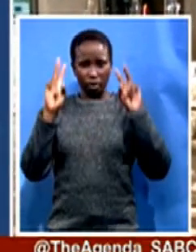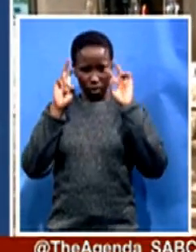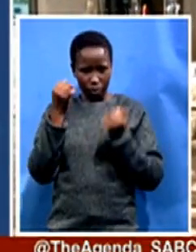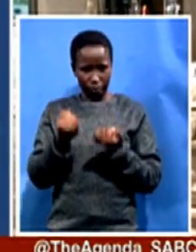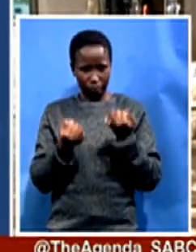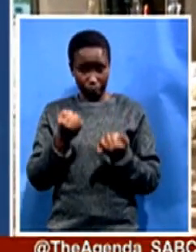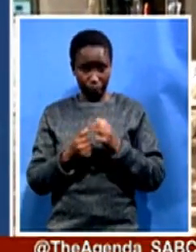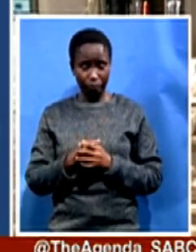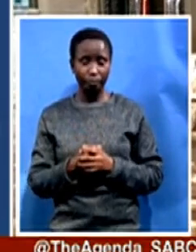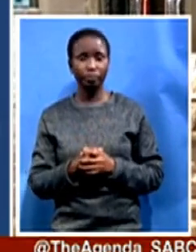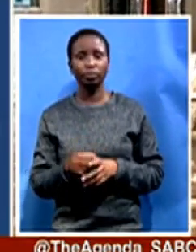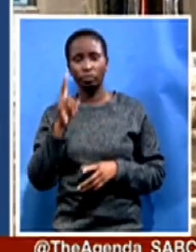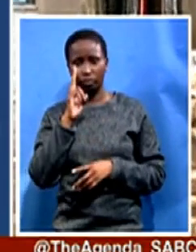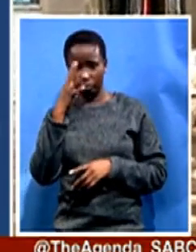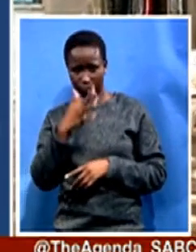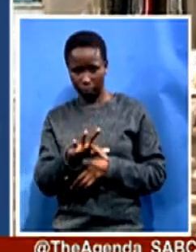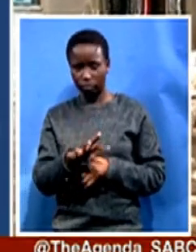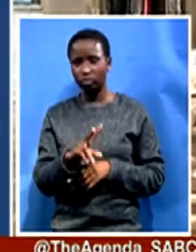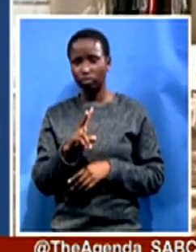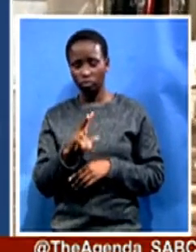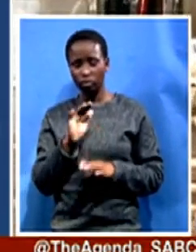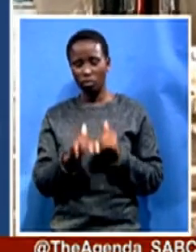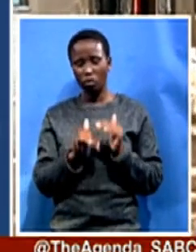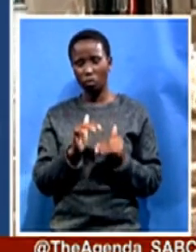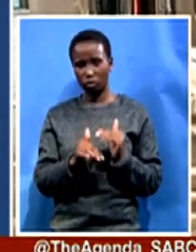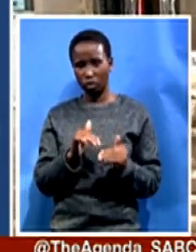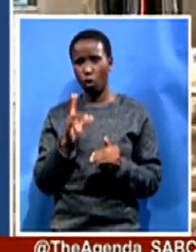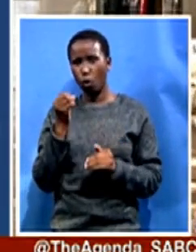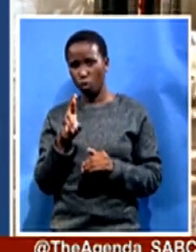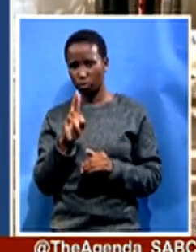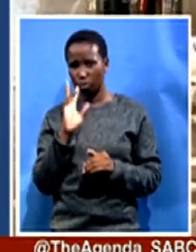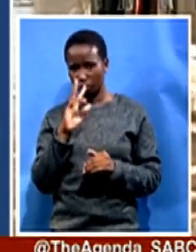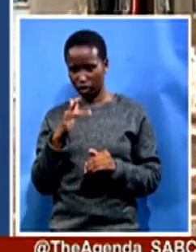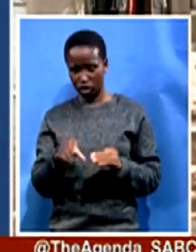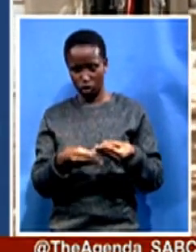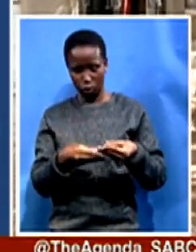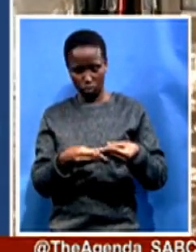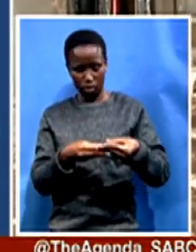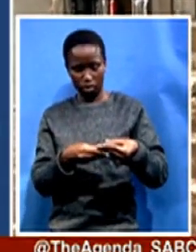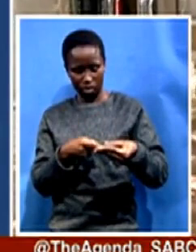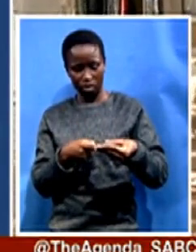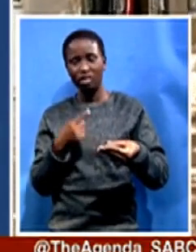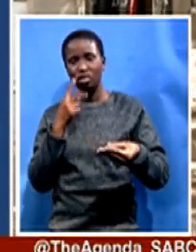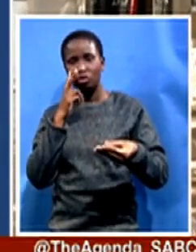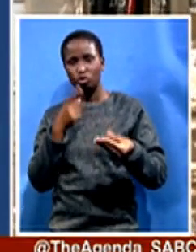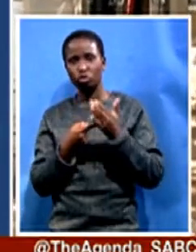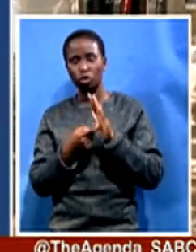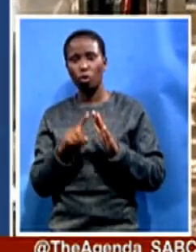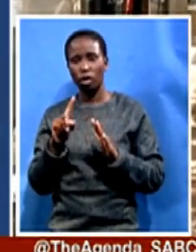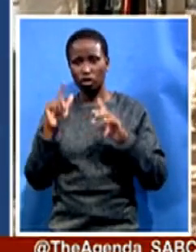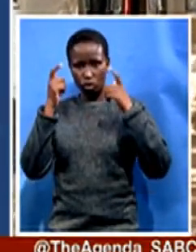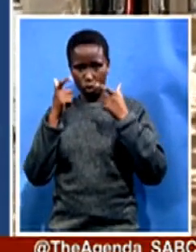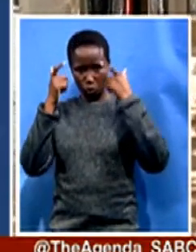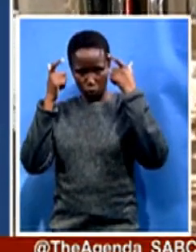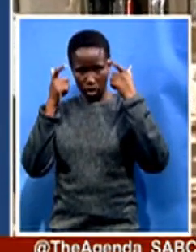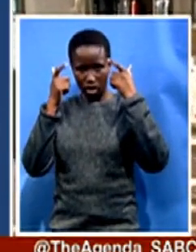processes, a document that shows that Queen Sibongile Winifred Zulu, as an applicant, and